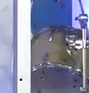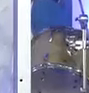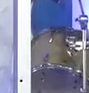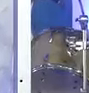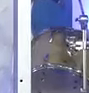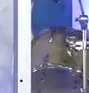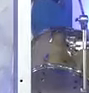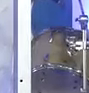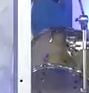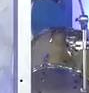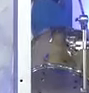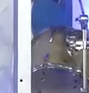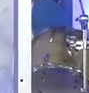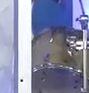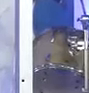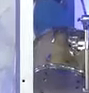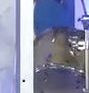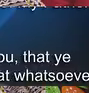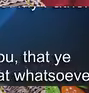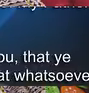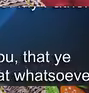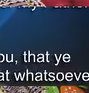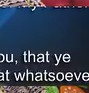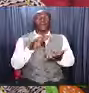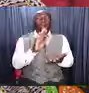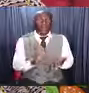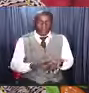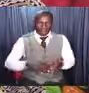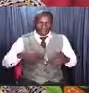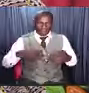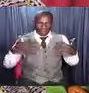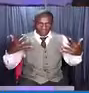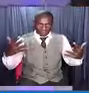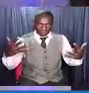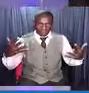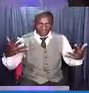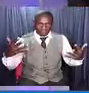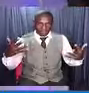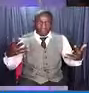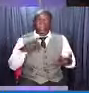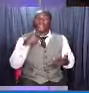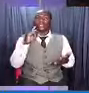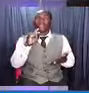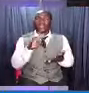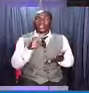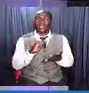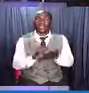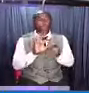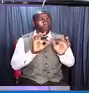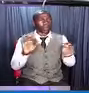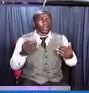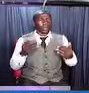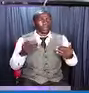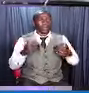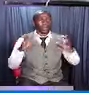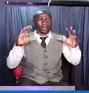These things I command you, that ye love one another. Hallelujah! Hallelujah! Anasema hakuna aliye na upendo mwingi